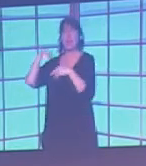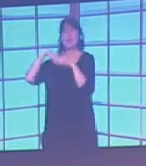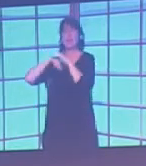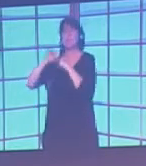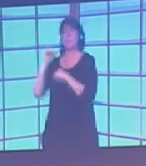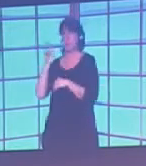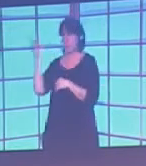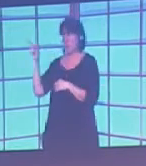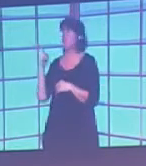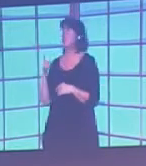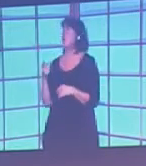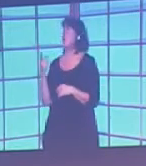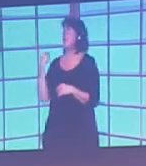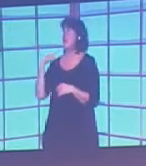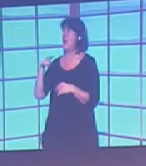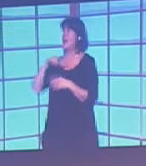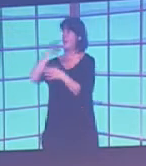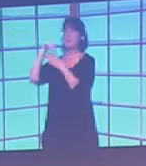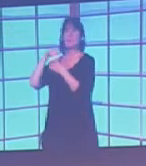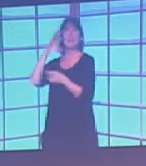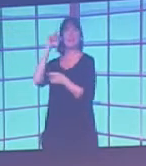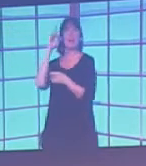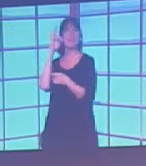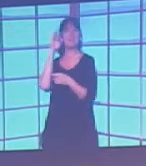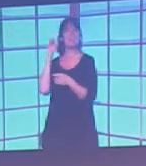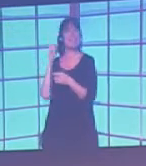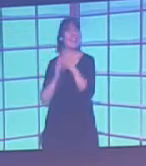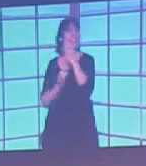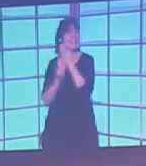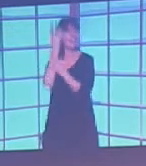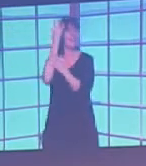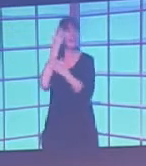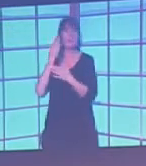and Development Manager. Welcome to the stage. Thank you.